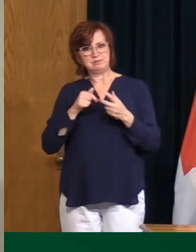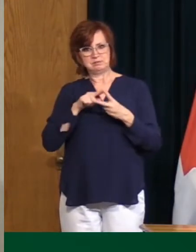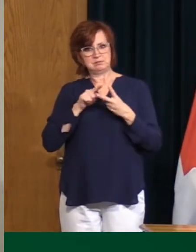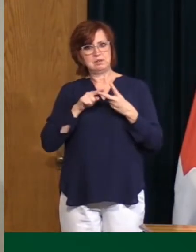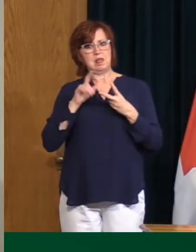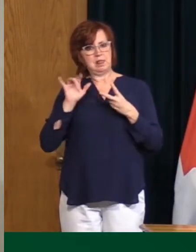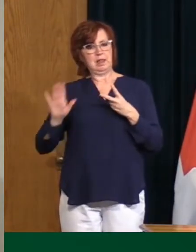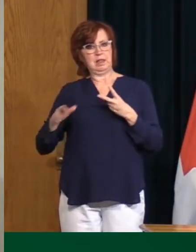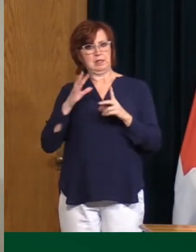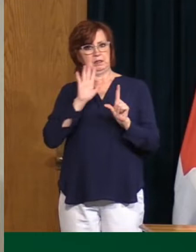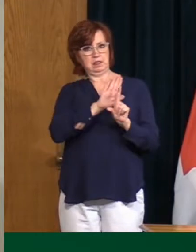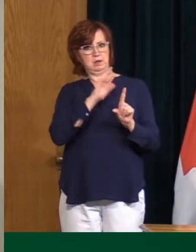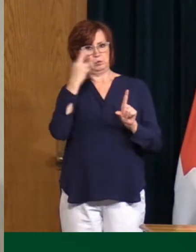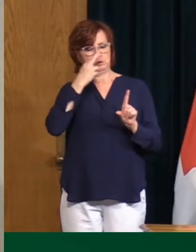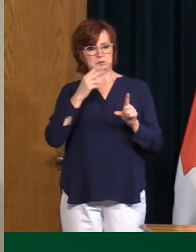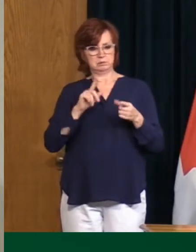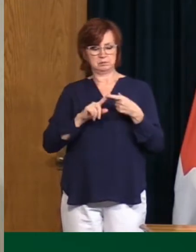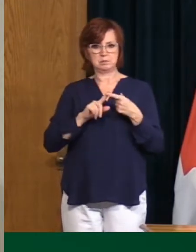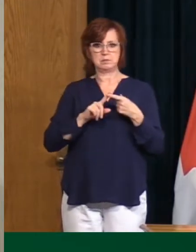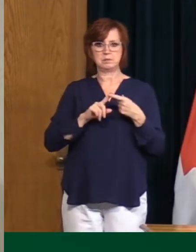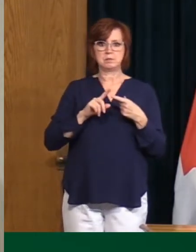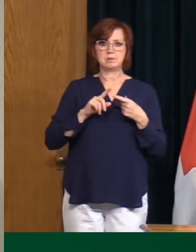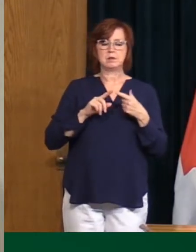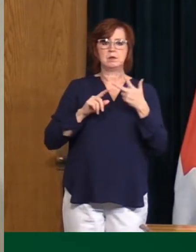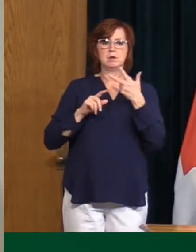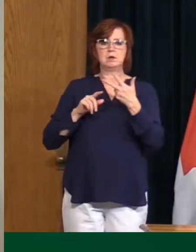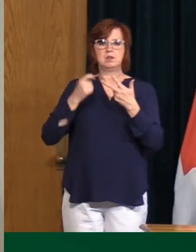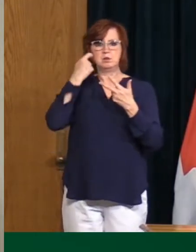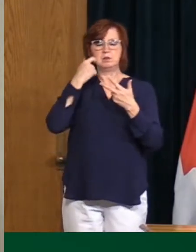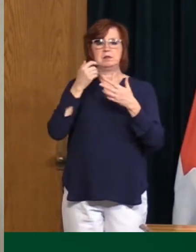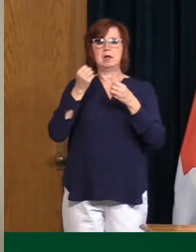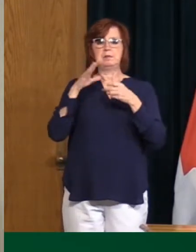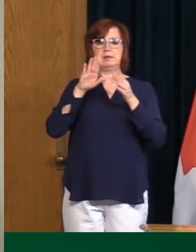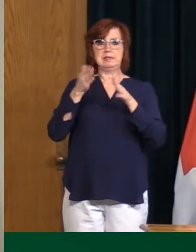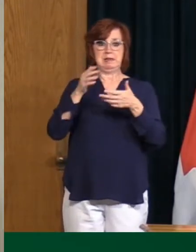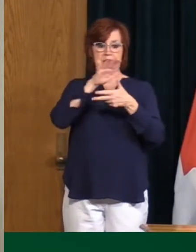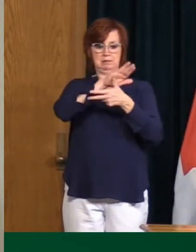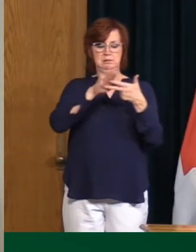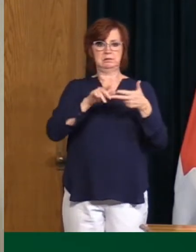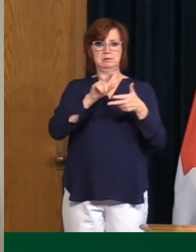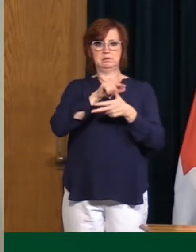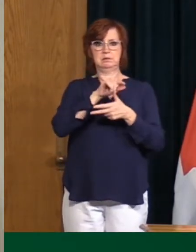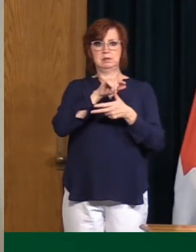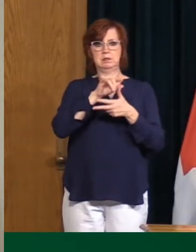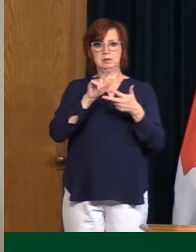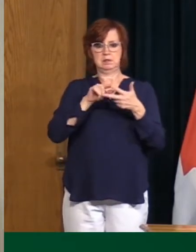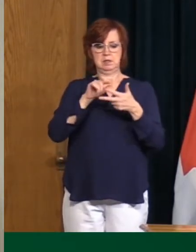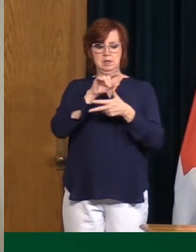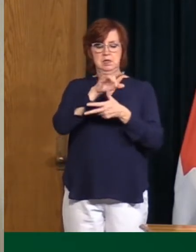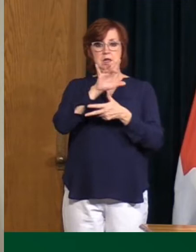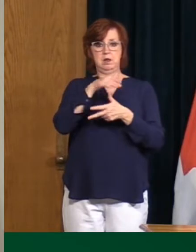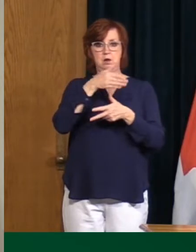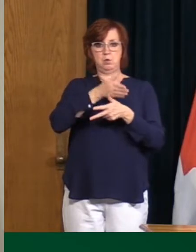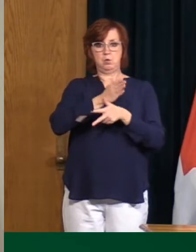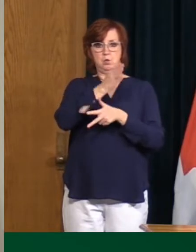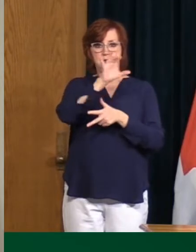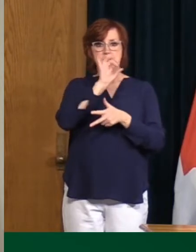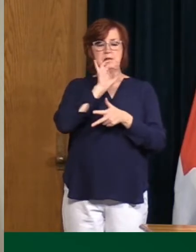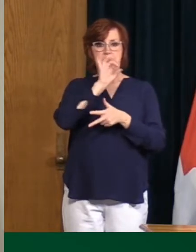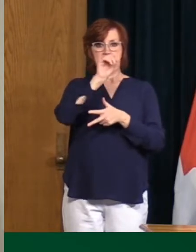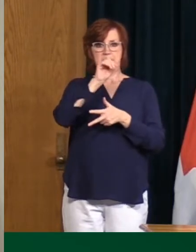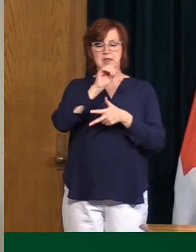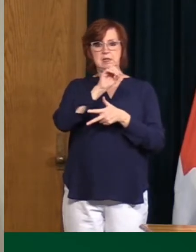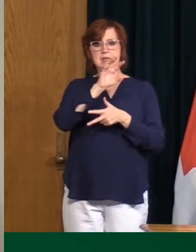group, and there were 3 deaths in the 80 plus age group. So while we've had 600 plus cases, unfortunately, deaths